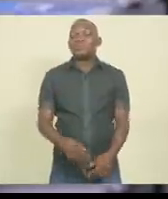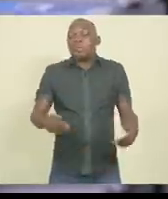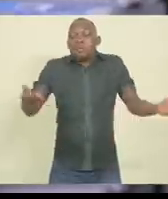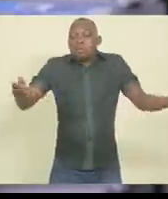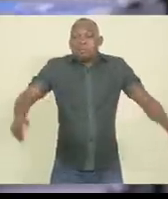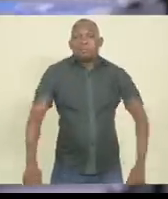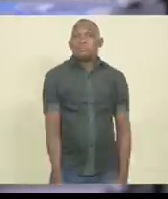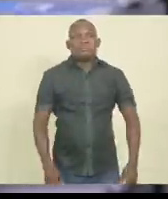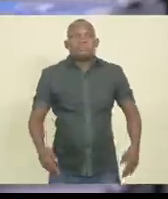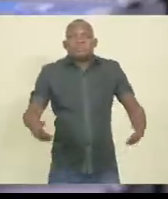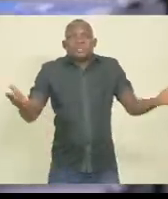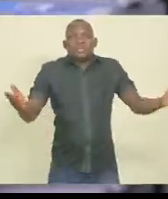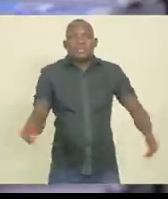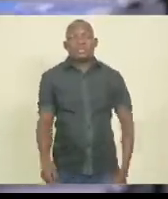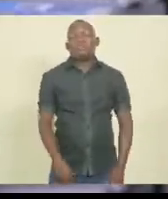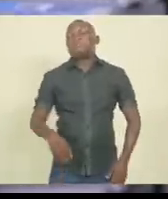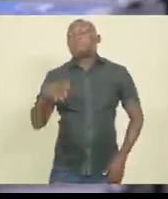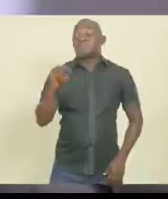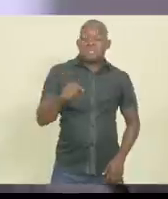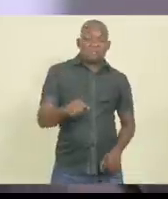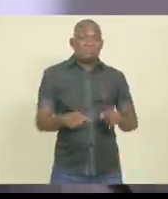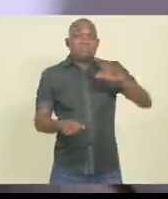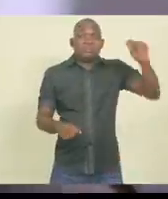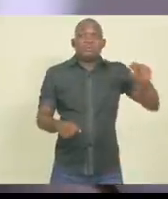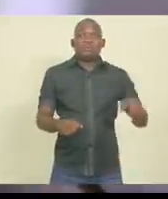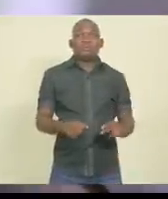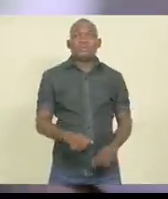Well, yes and no.